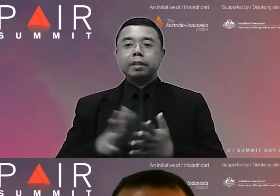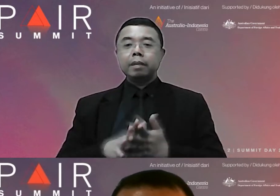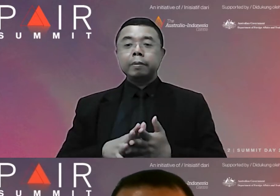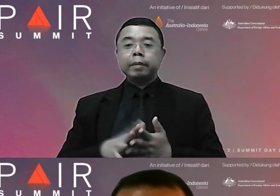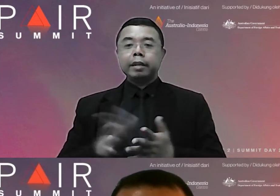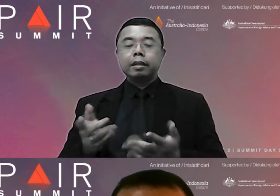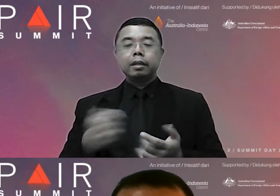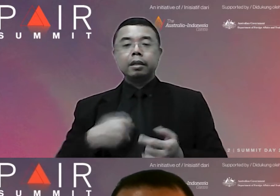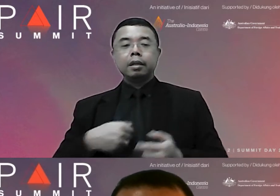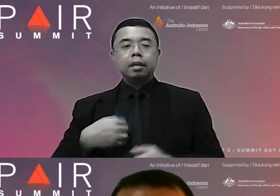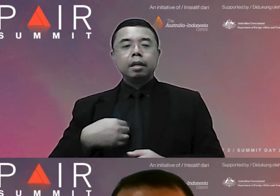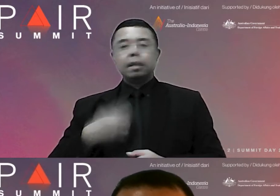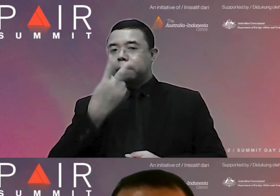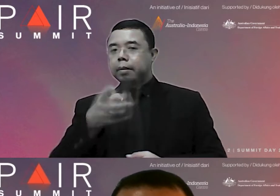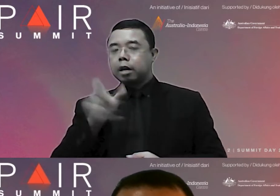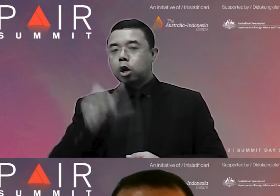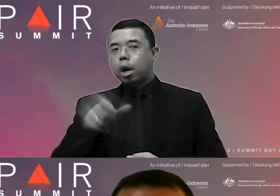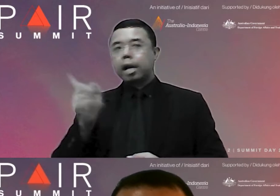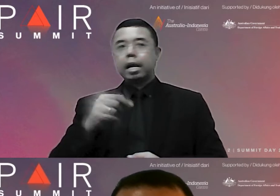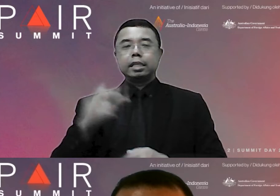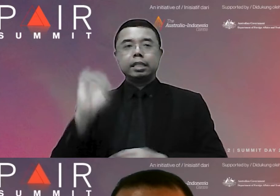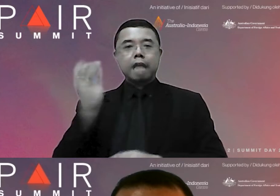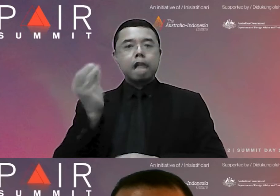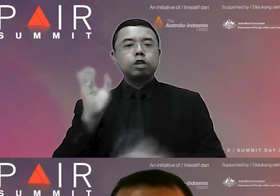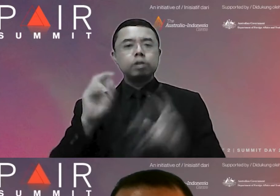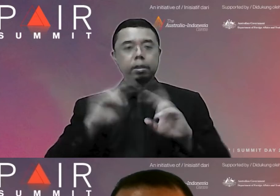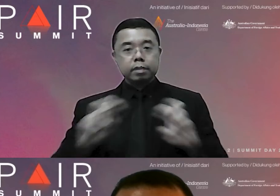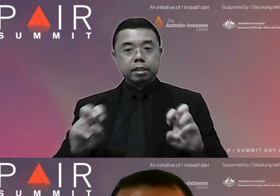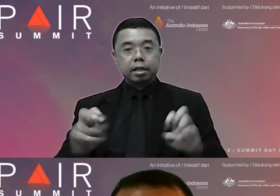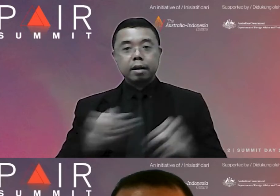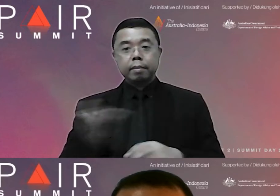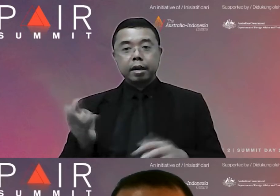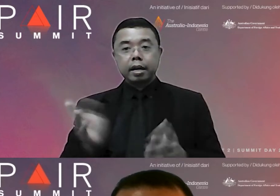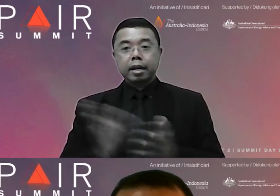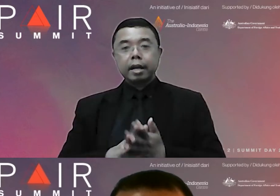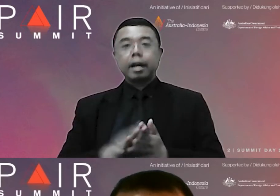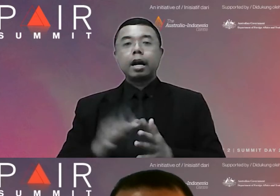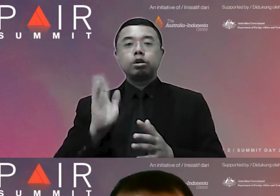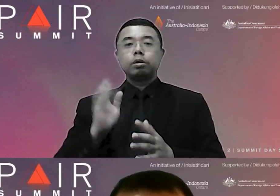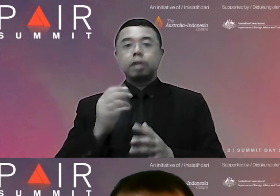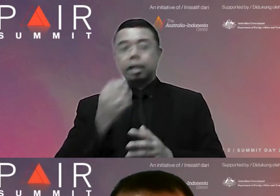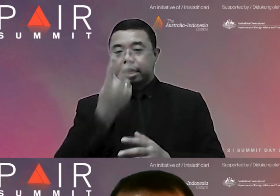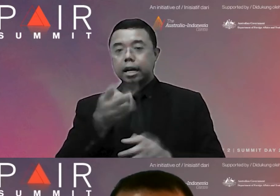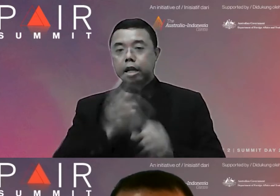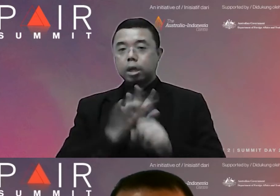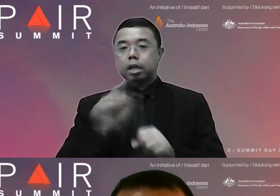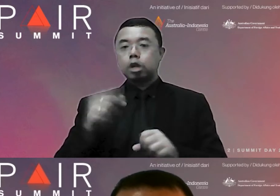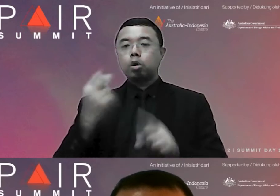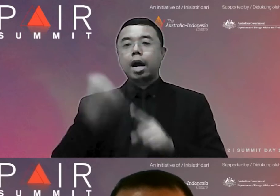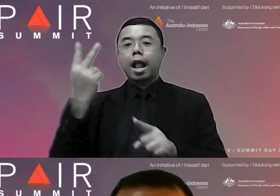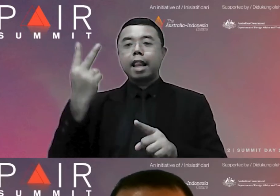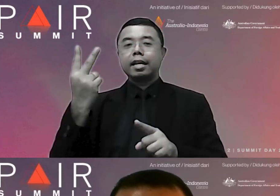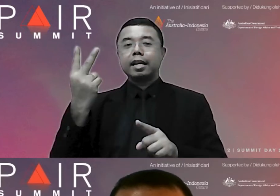Jakarta identified that they'd been diagnosed with COVID. So that's twice the number compared to